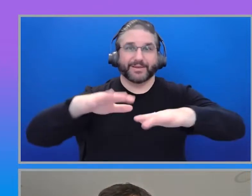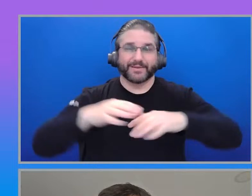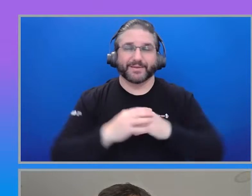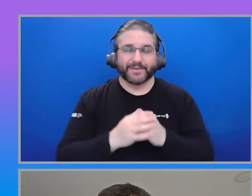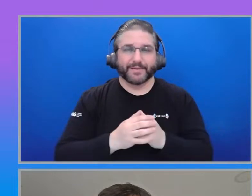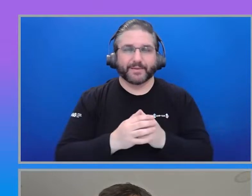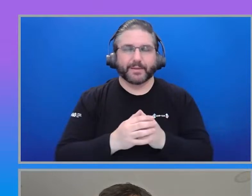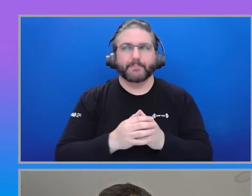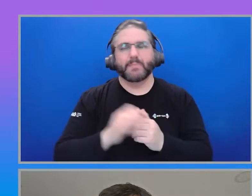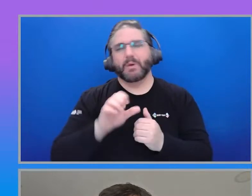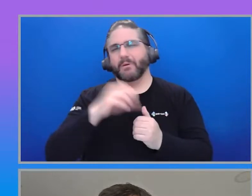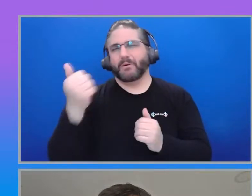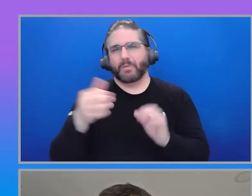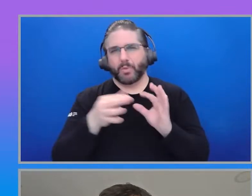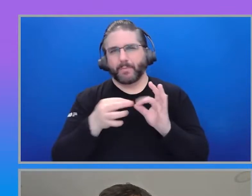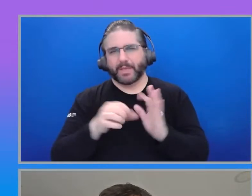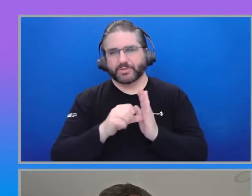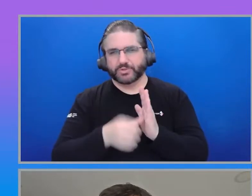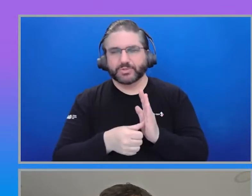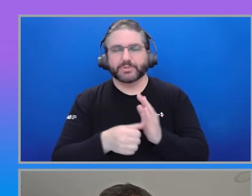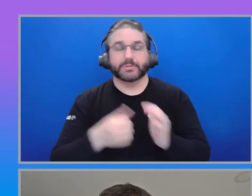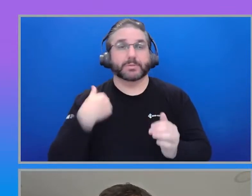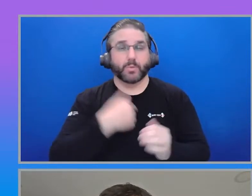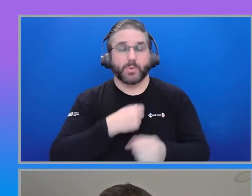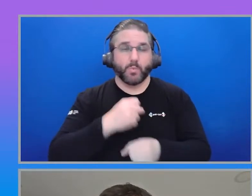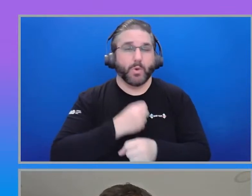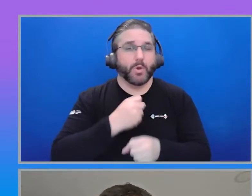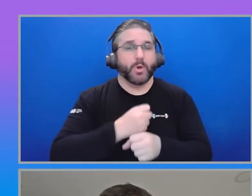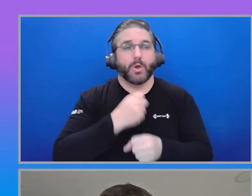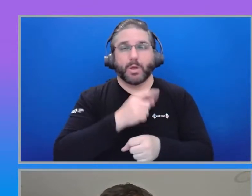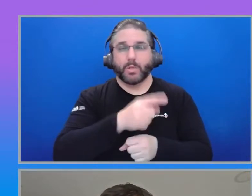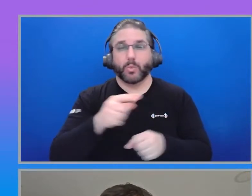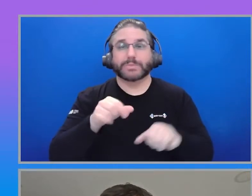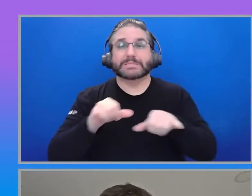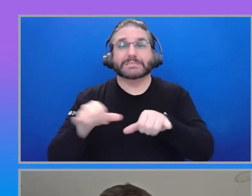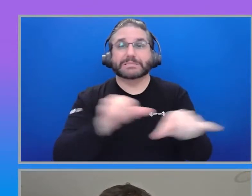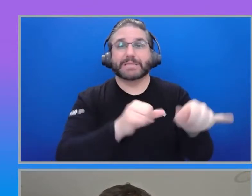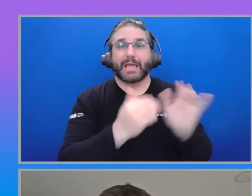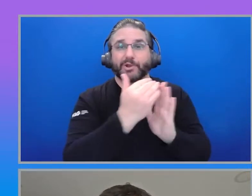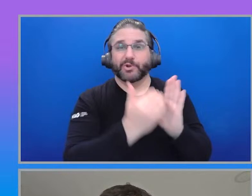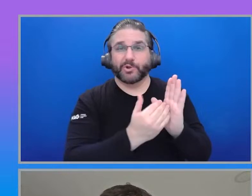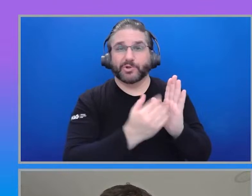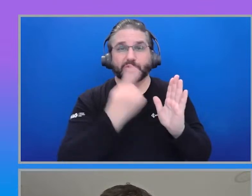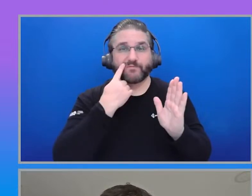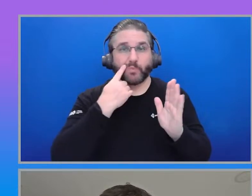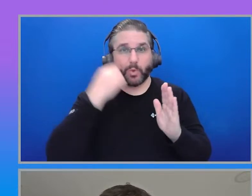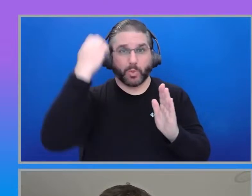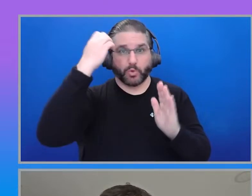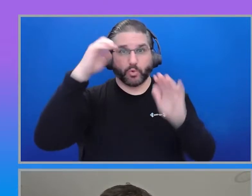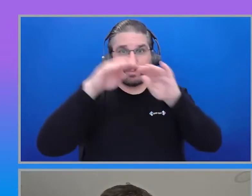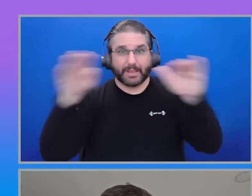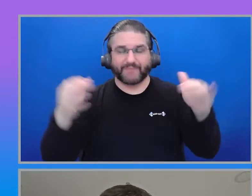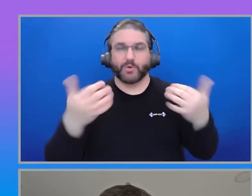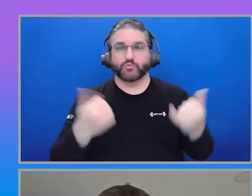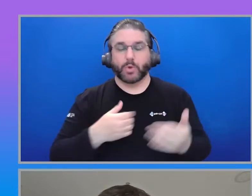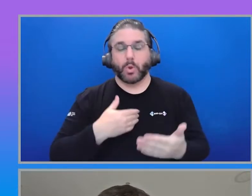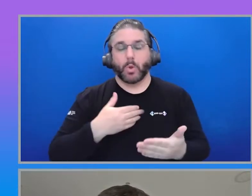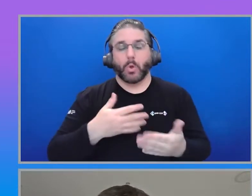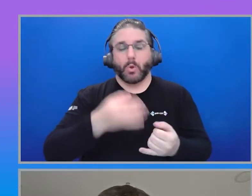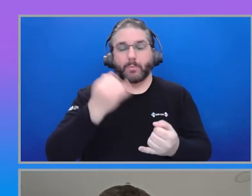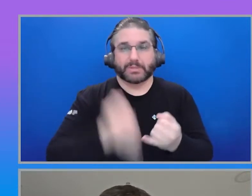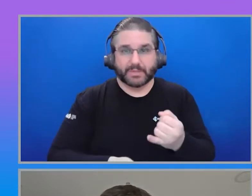is that we are finalizing all those standards at European level, and I would like to invite all of you to